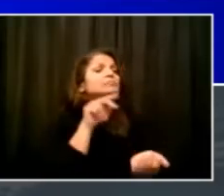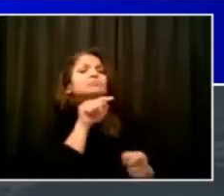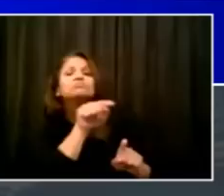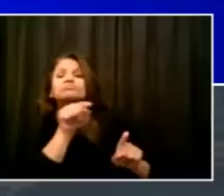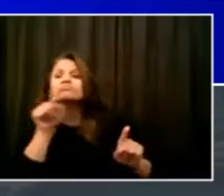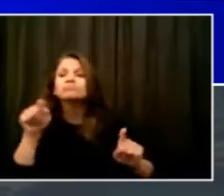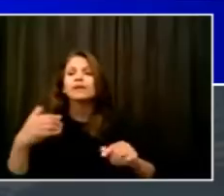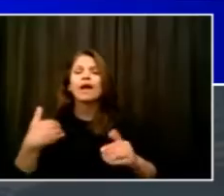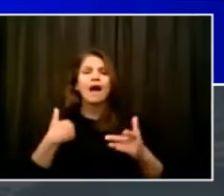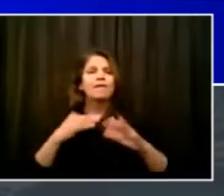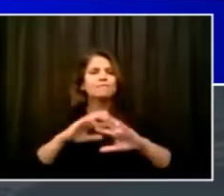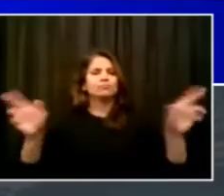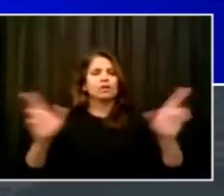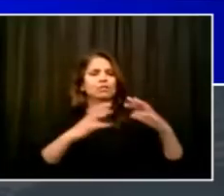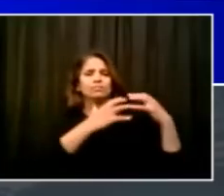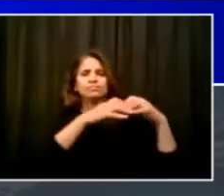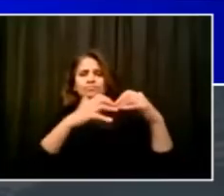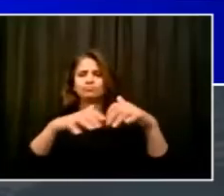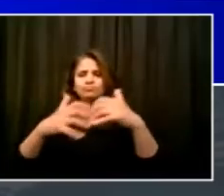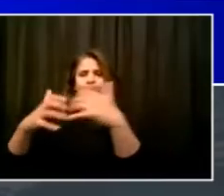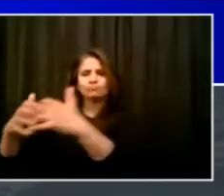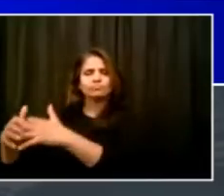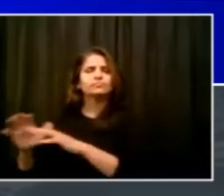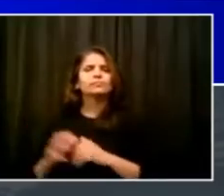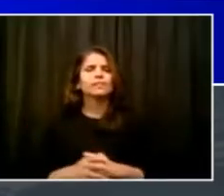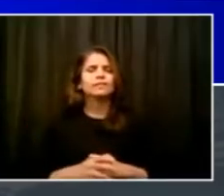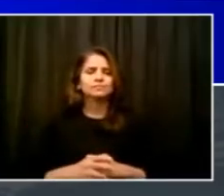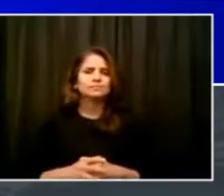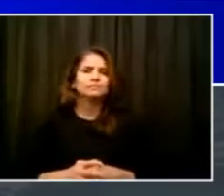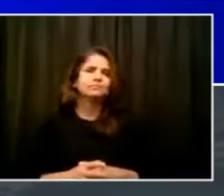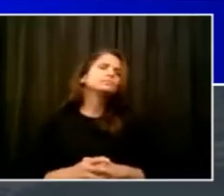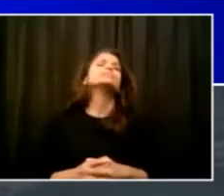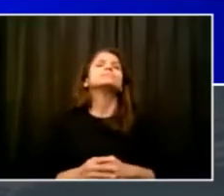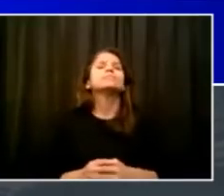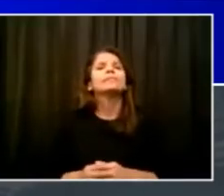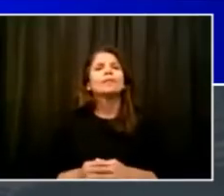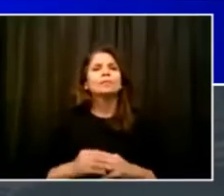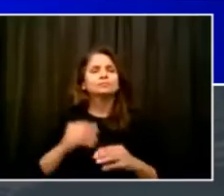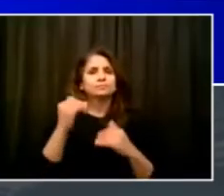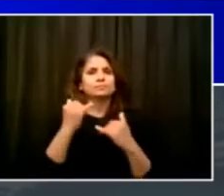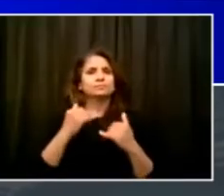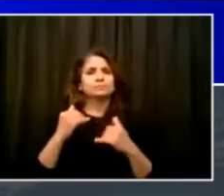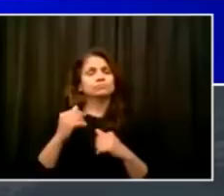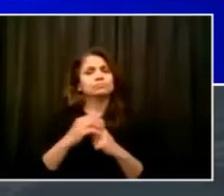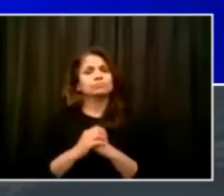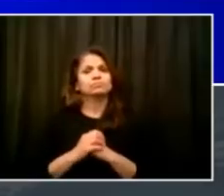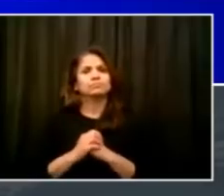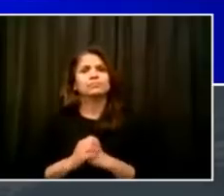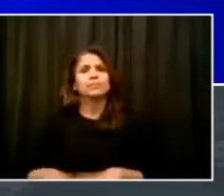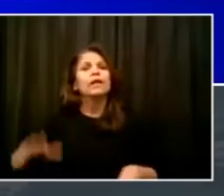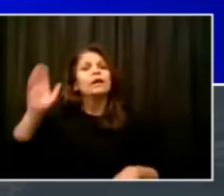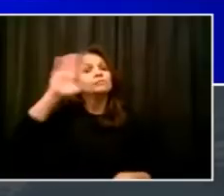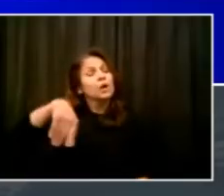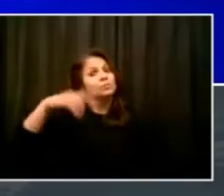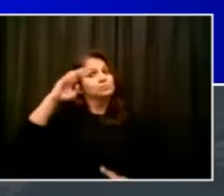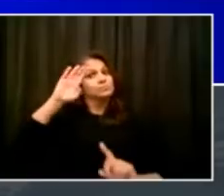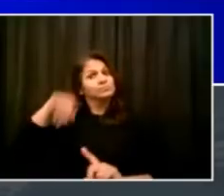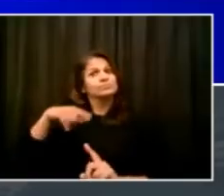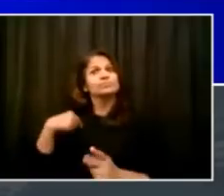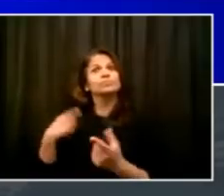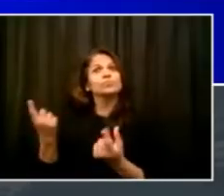it because it's such a sensitive topic, but the folks in the funeral homes, they've done important work. We can provide for them as